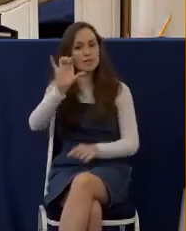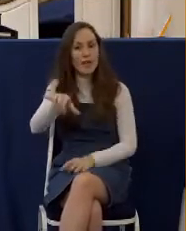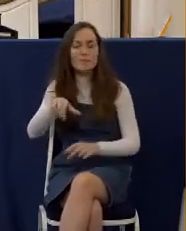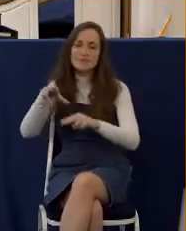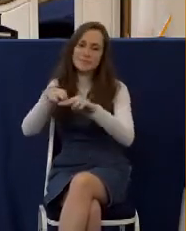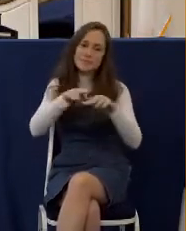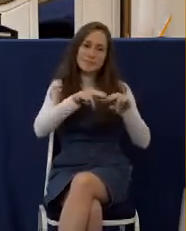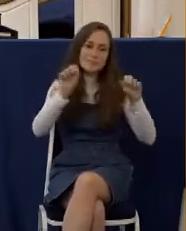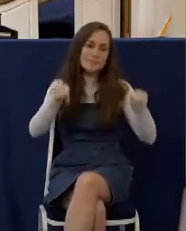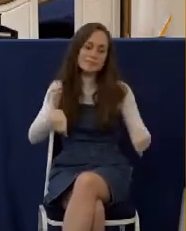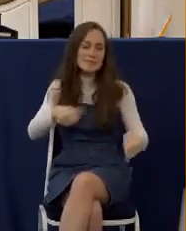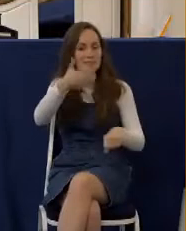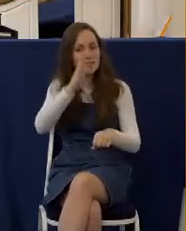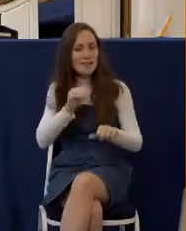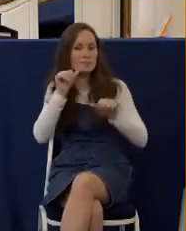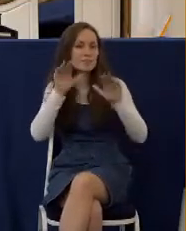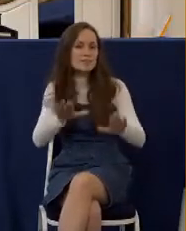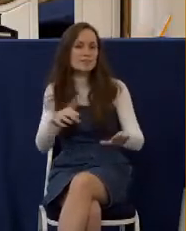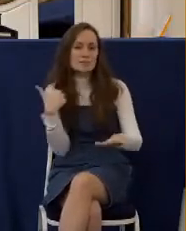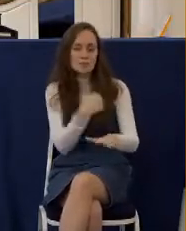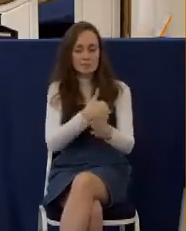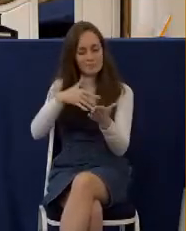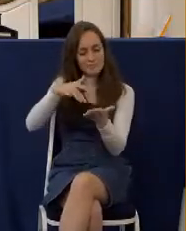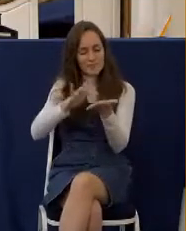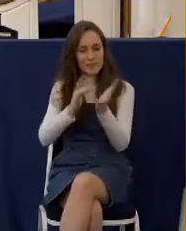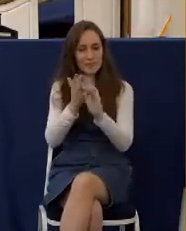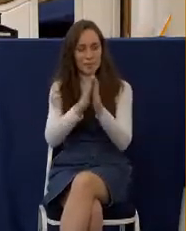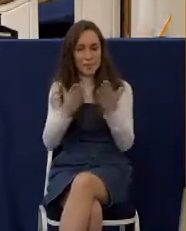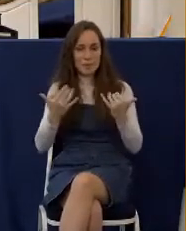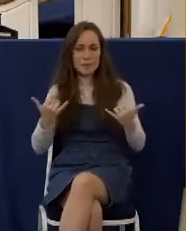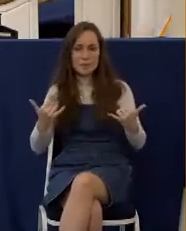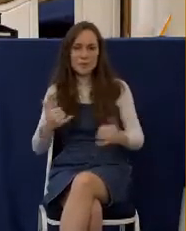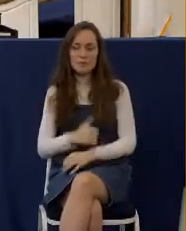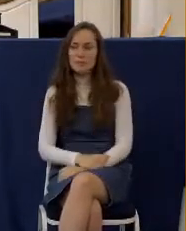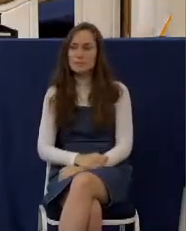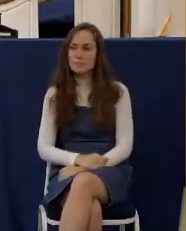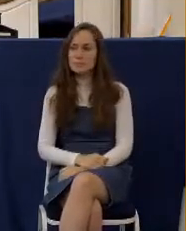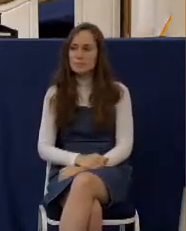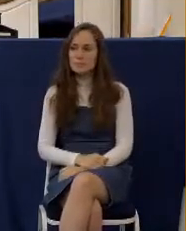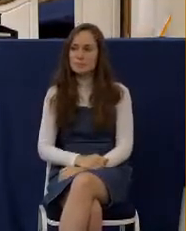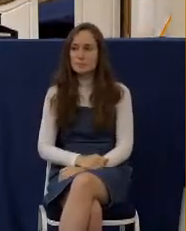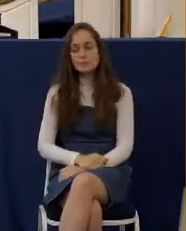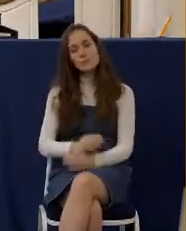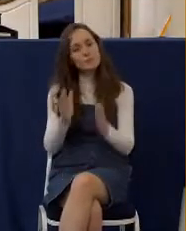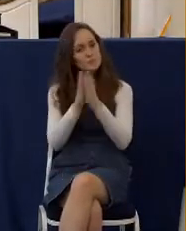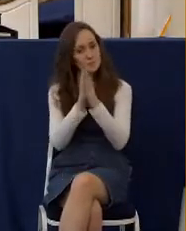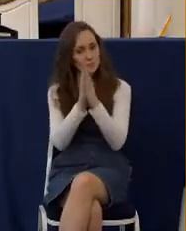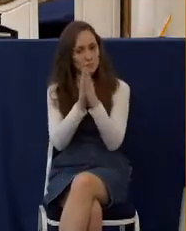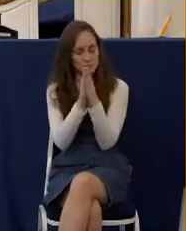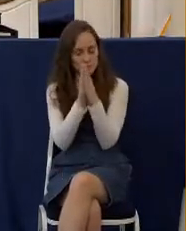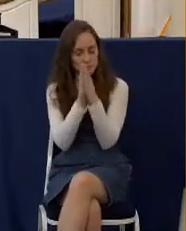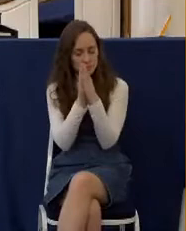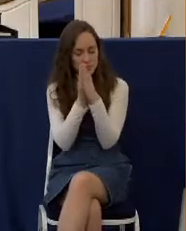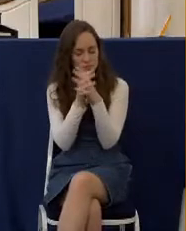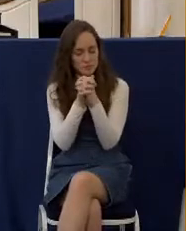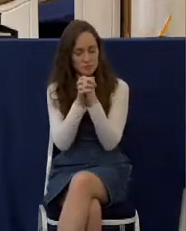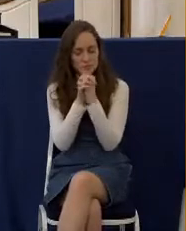seated. May God bless us as we go to the scripture today. Would you bow for prayer with me